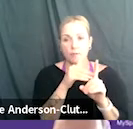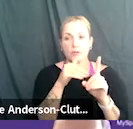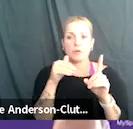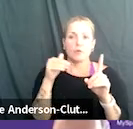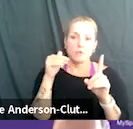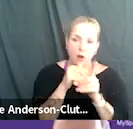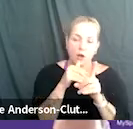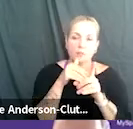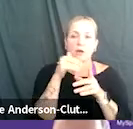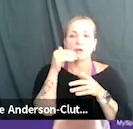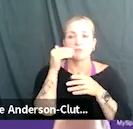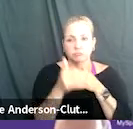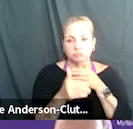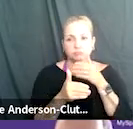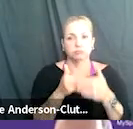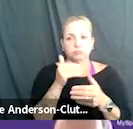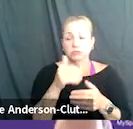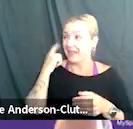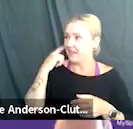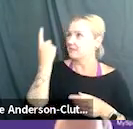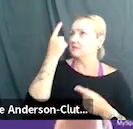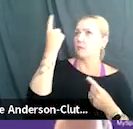Any thoughts or comments about this person?